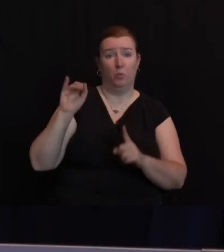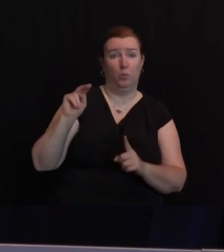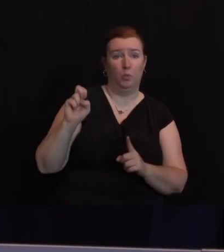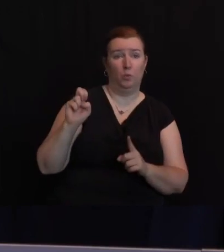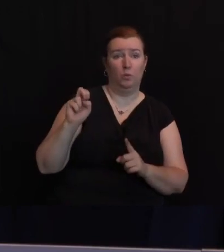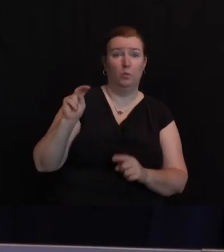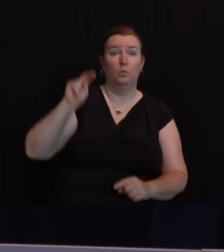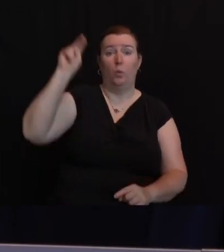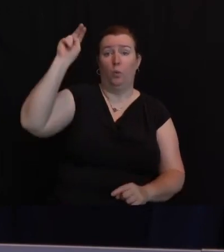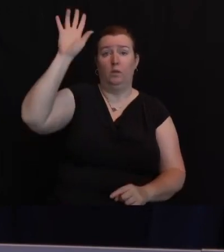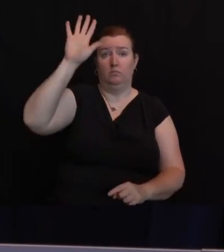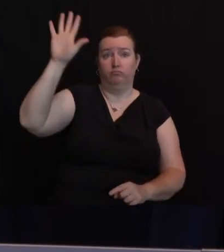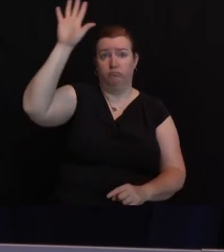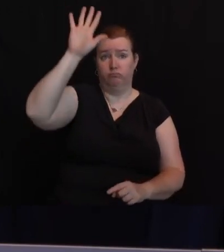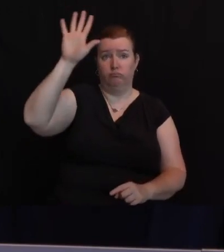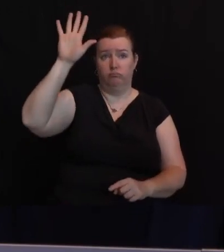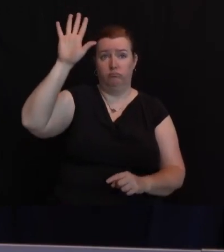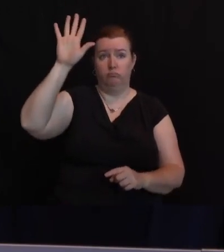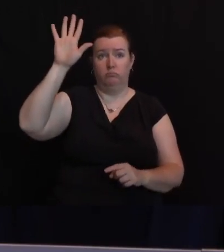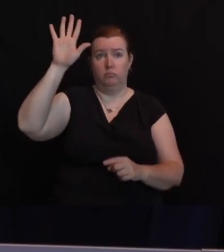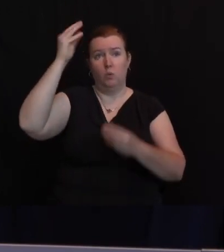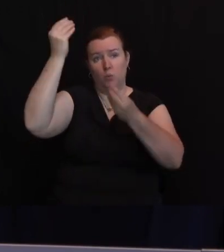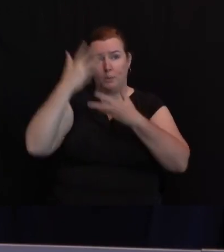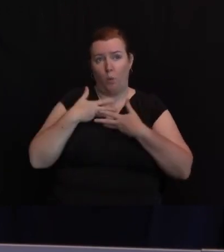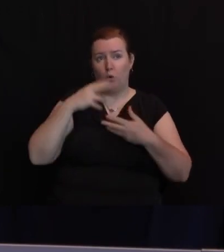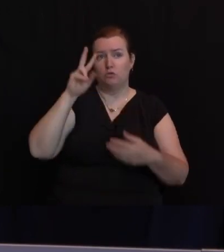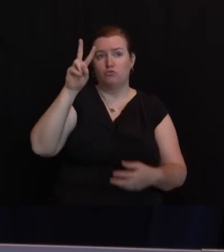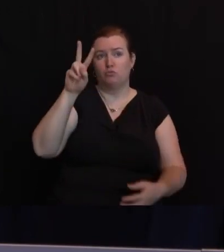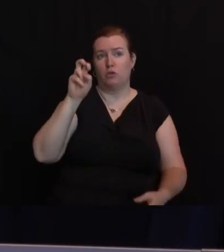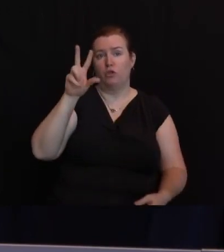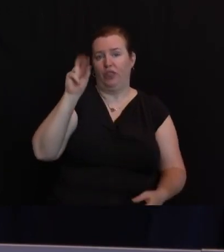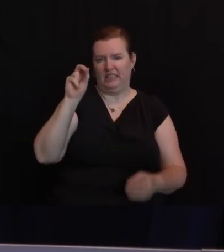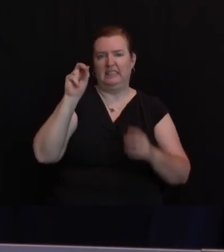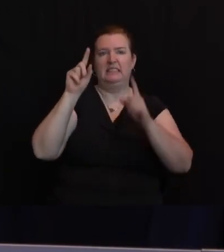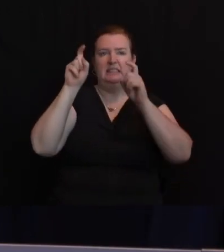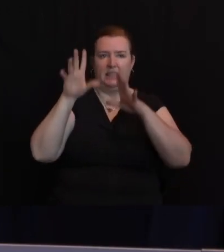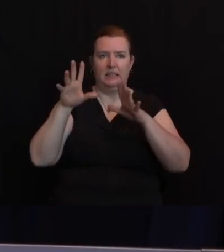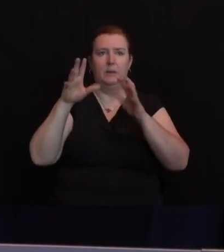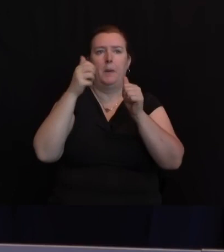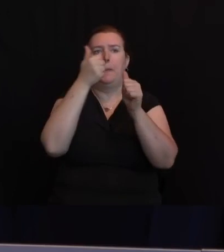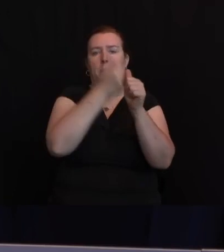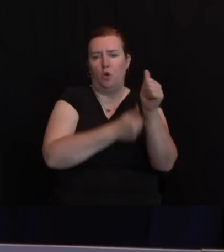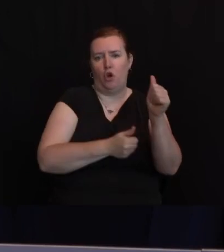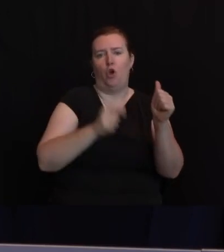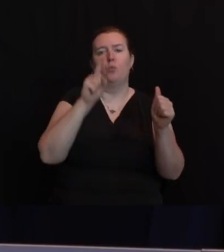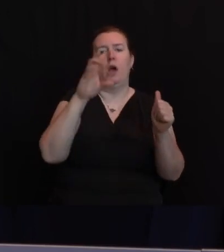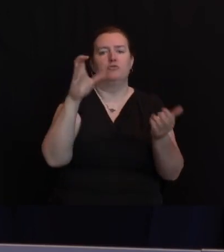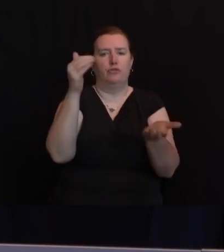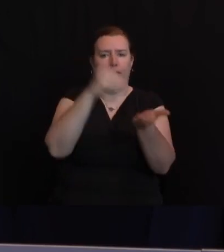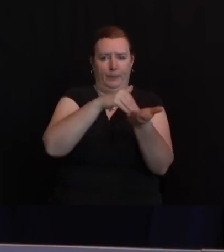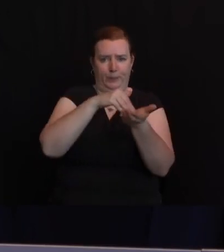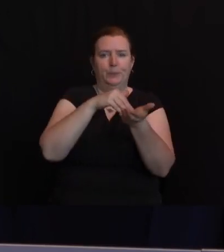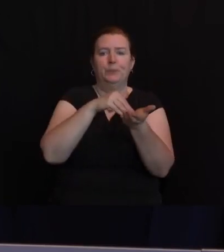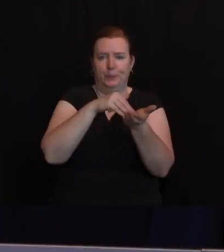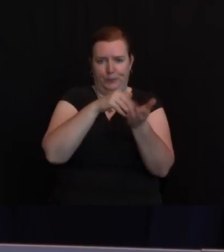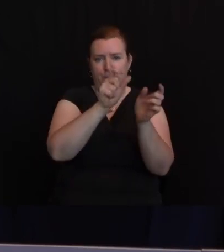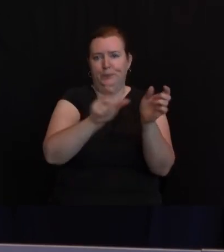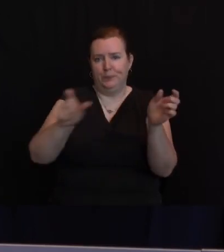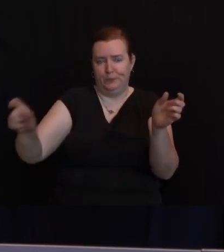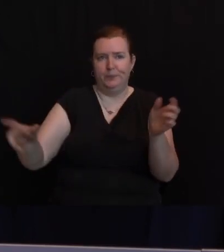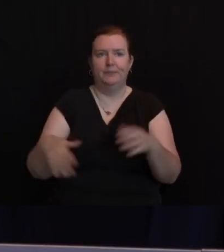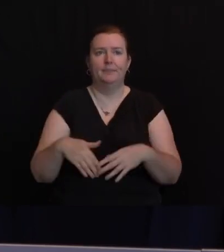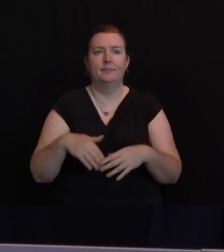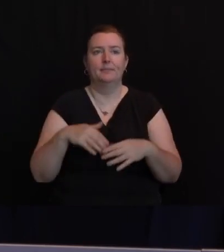region reported 230 tests per 100,000 population. The central region